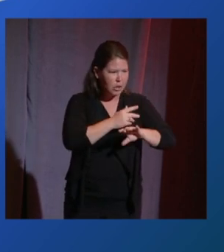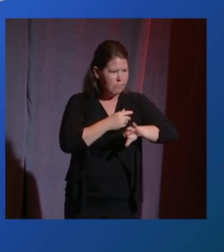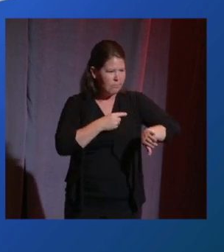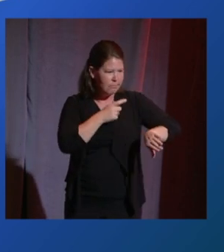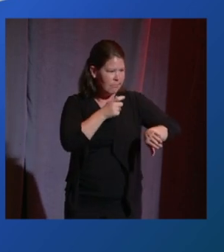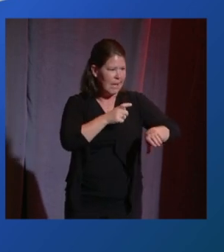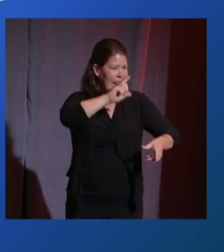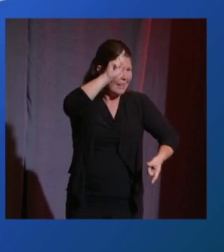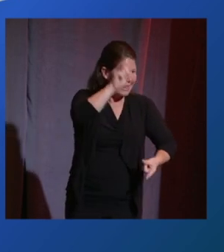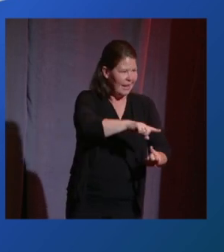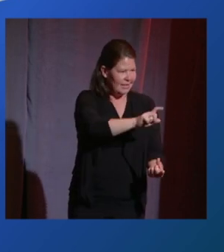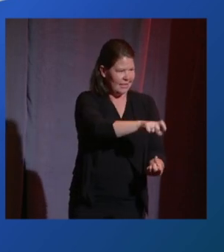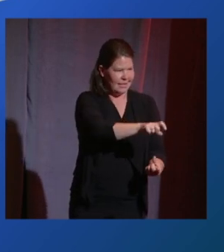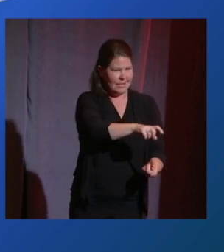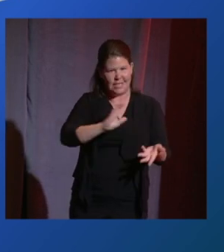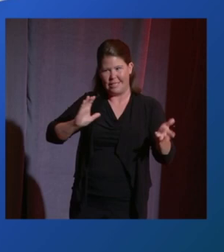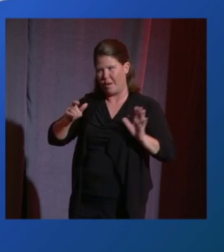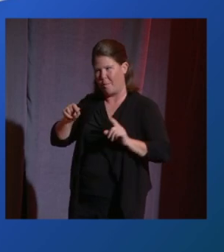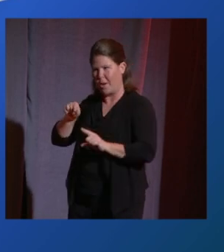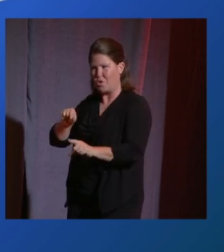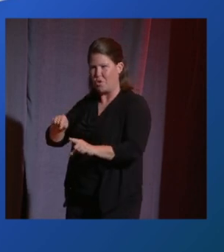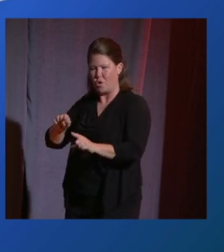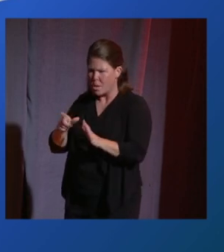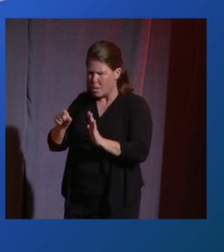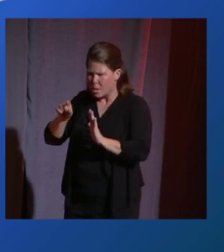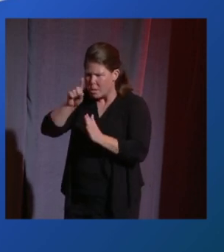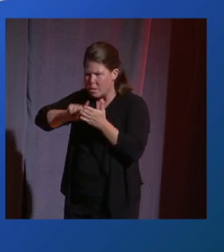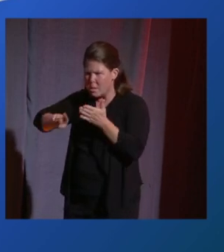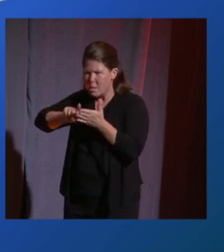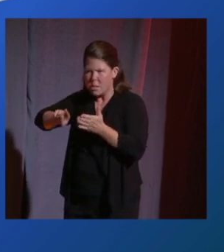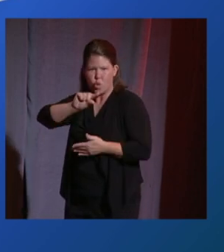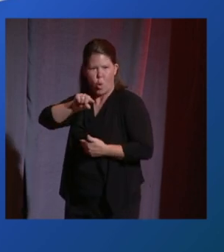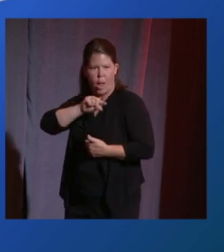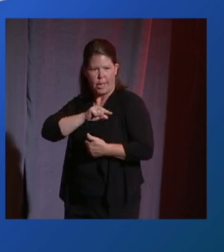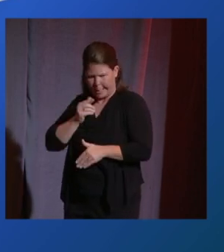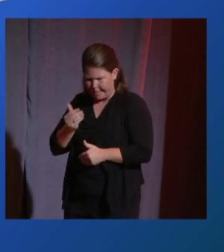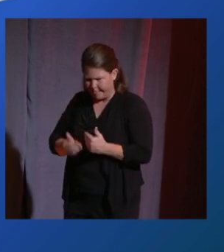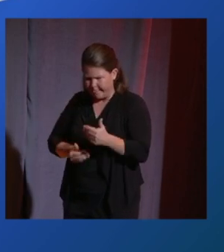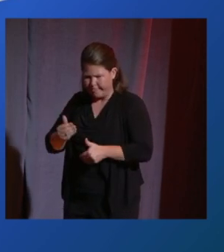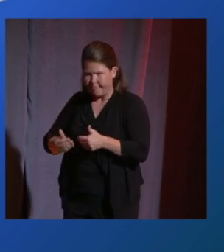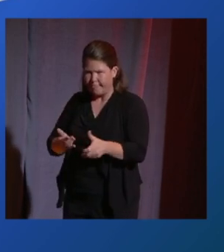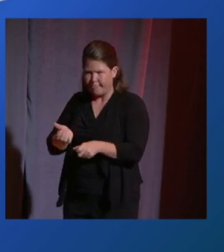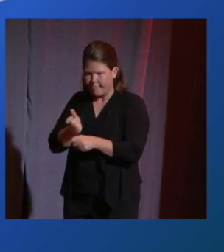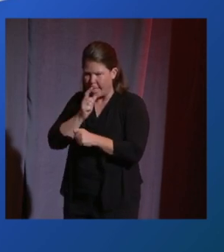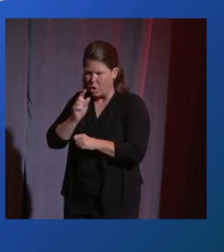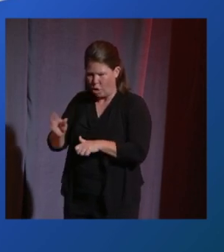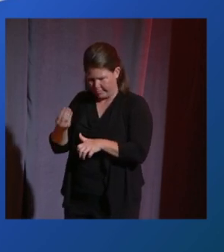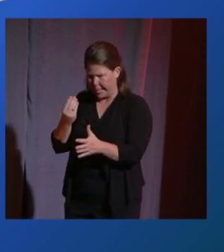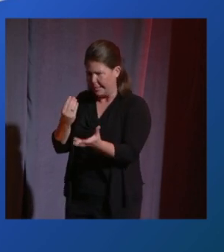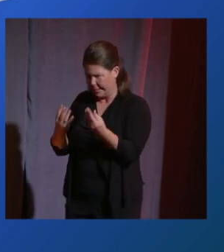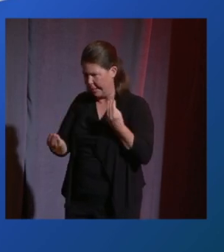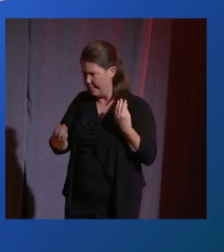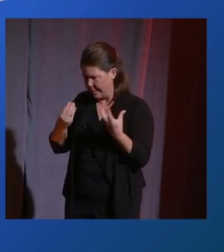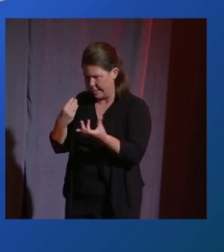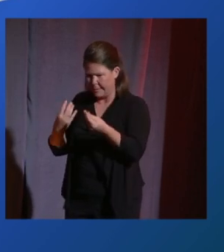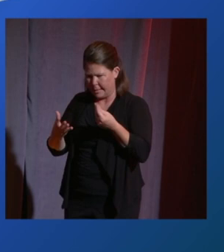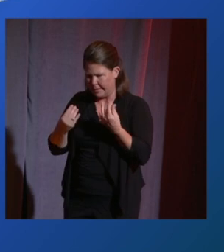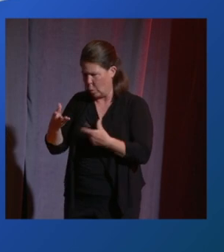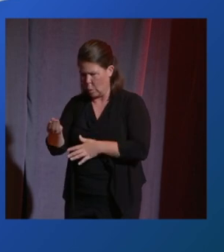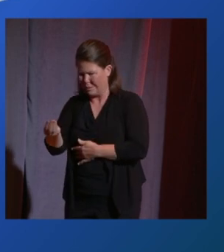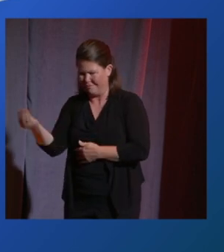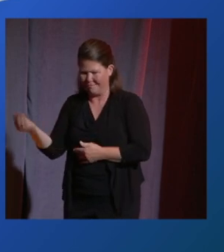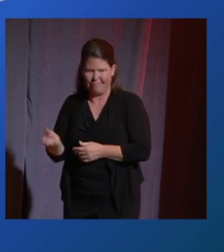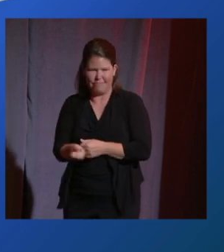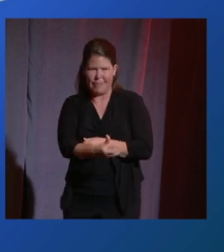that help uh keeping keeping those um keeping that feedback going to really enhance these